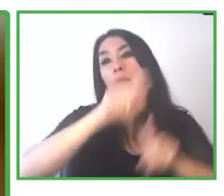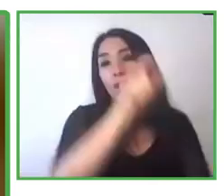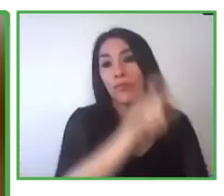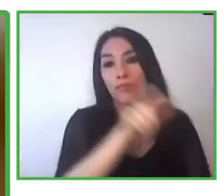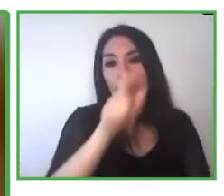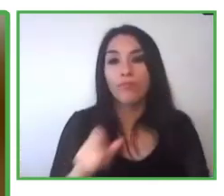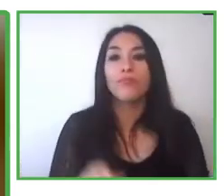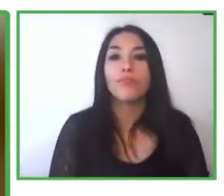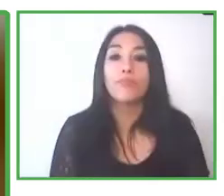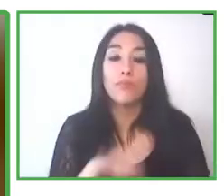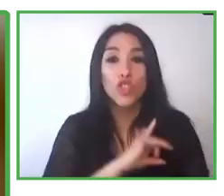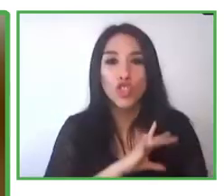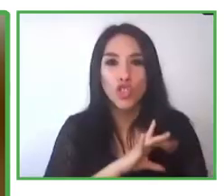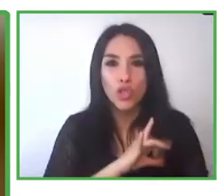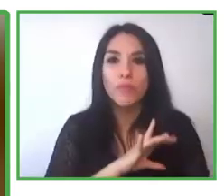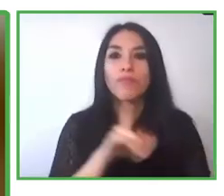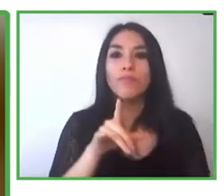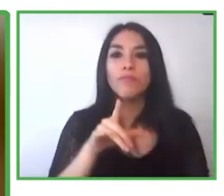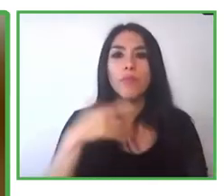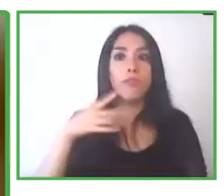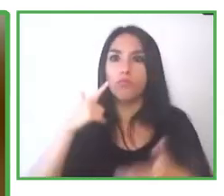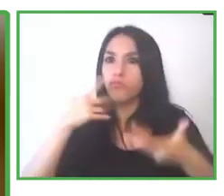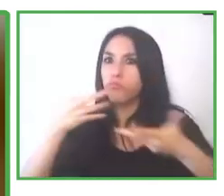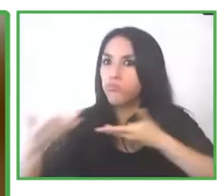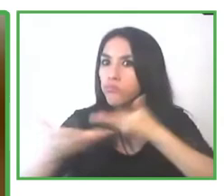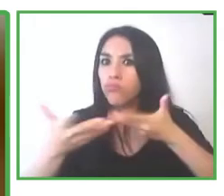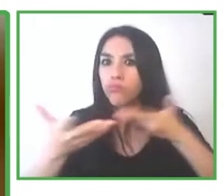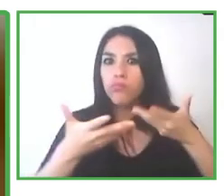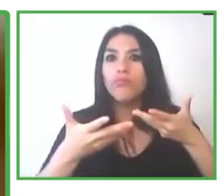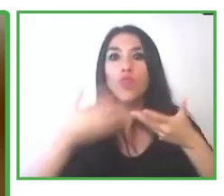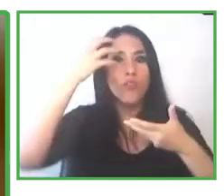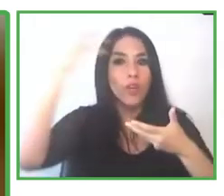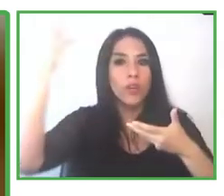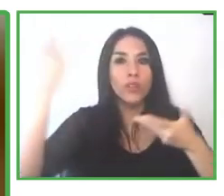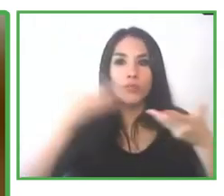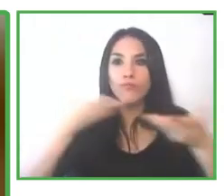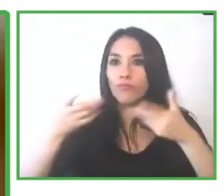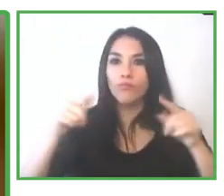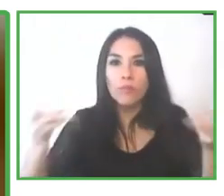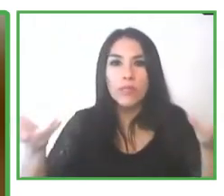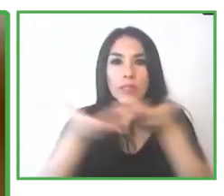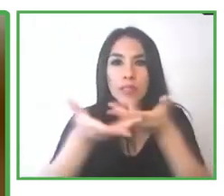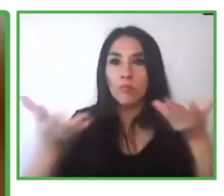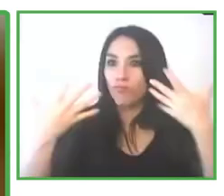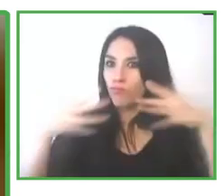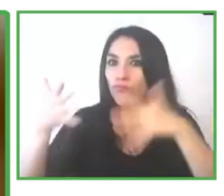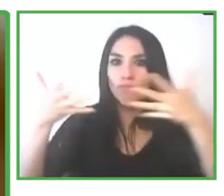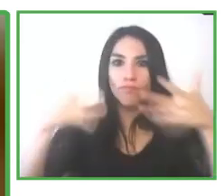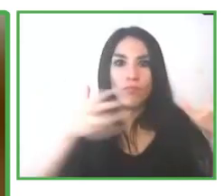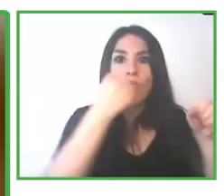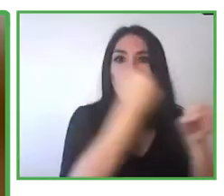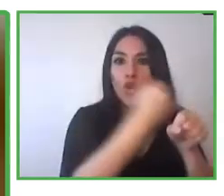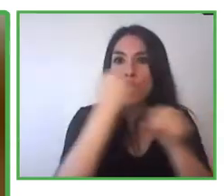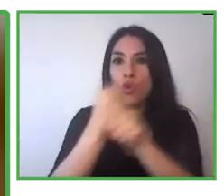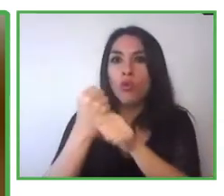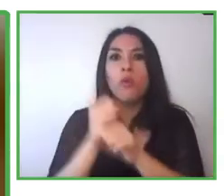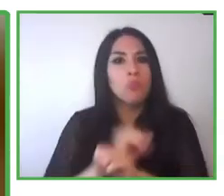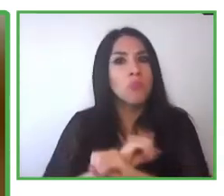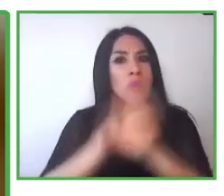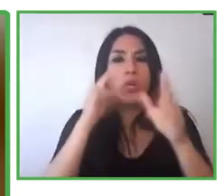ONCE towards a Chilean entity through Pacto de Productividad in Chile. And after all of these months of dialogue